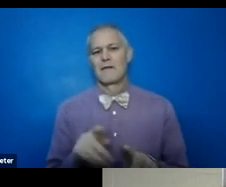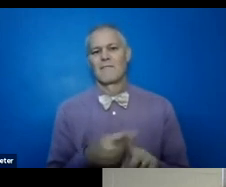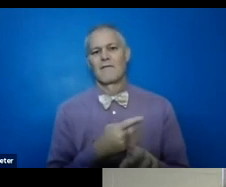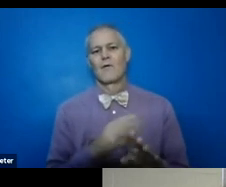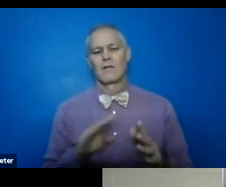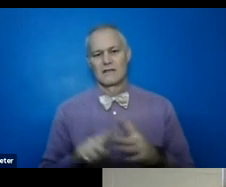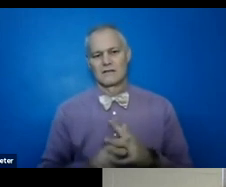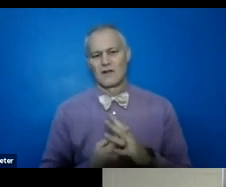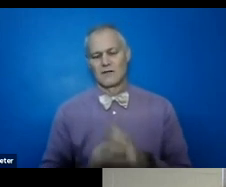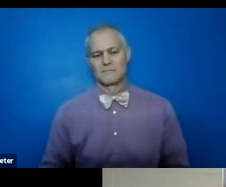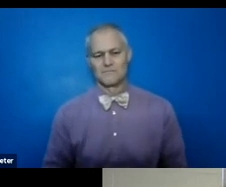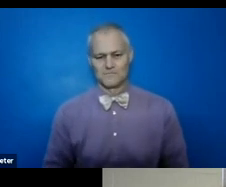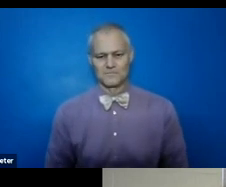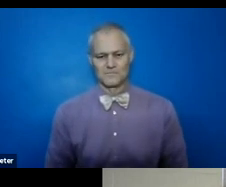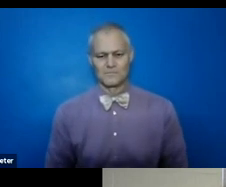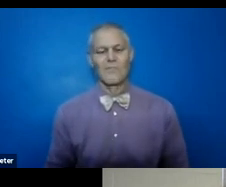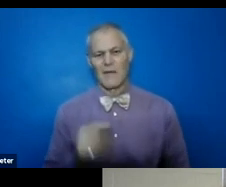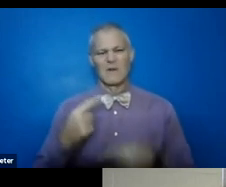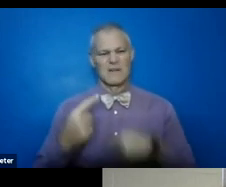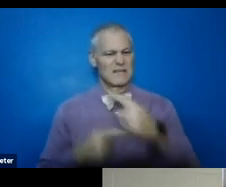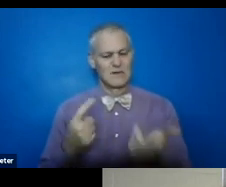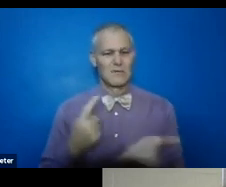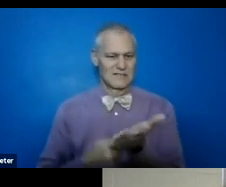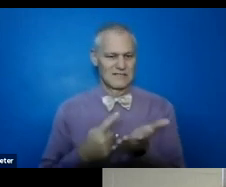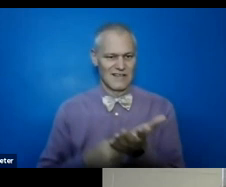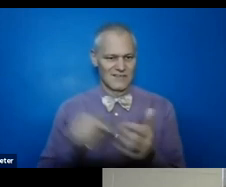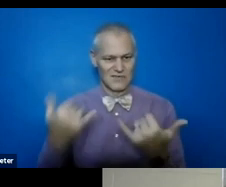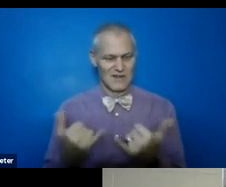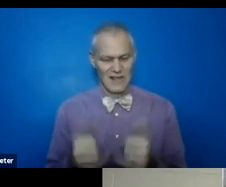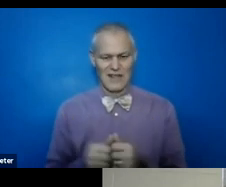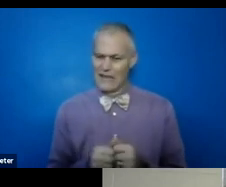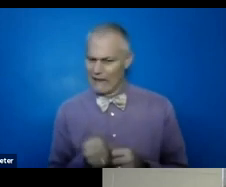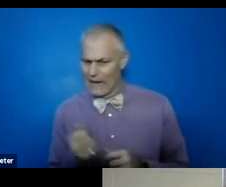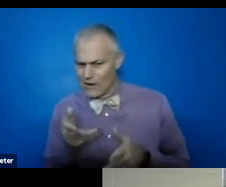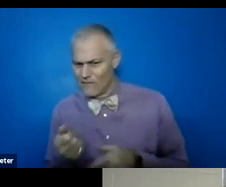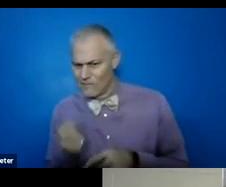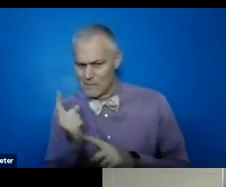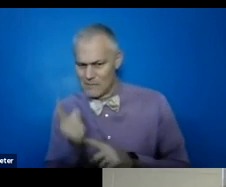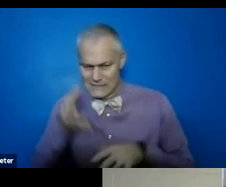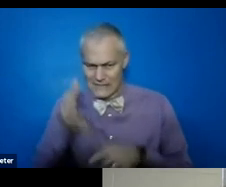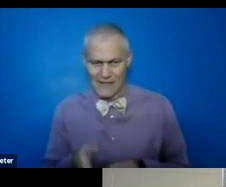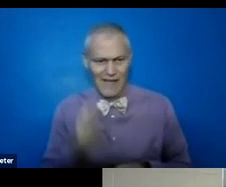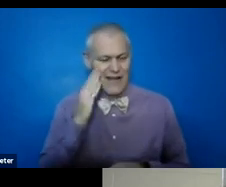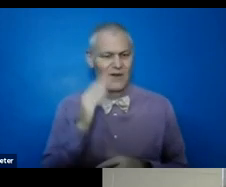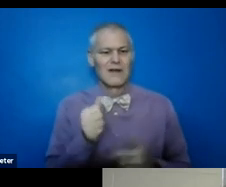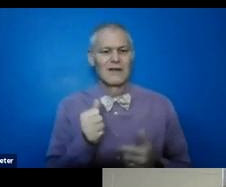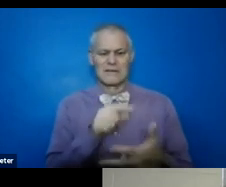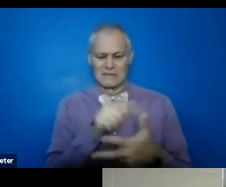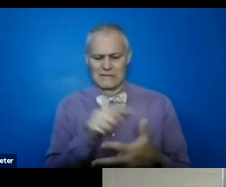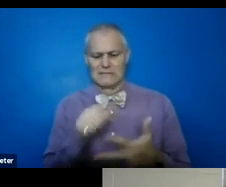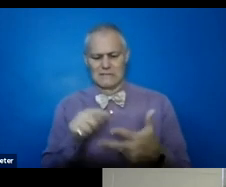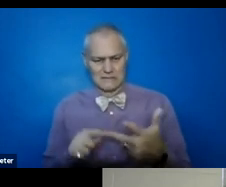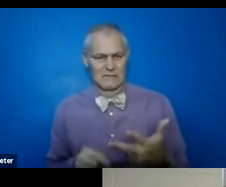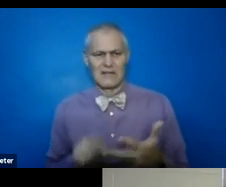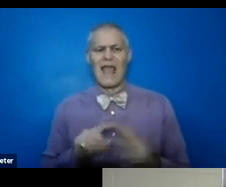And I know that that will continue to be what we talk about today. With just a few minutes left, then I know I told you there's a couple other topics I want to go to. How